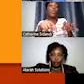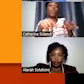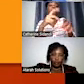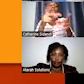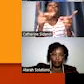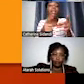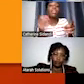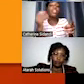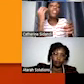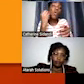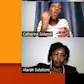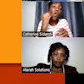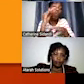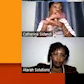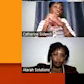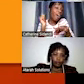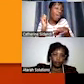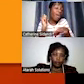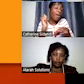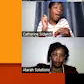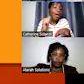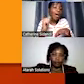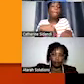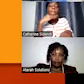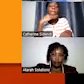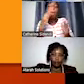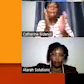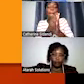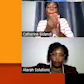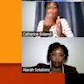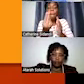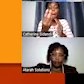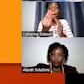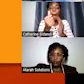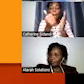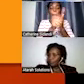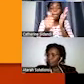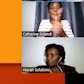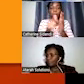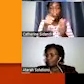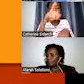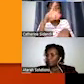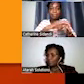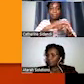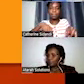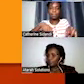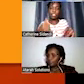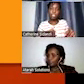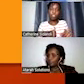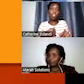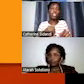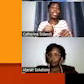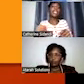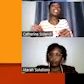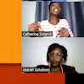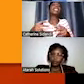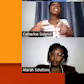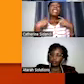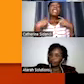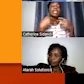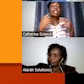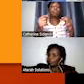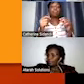home. Debt and money crisis. You find yourself having the criminal record affected because of debt and